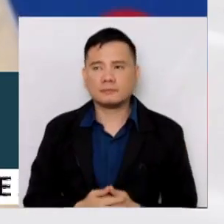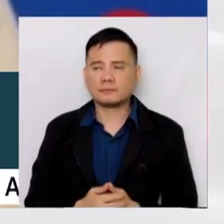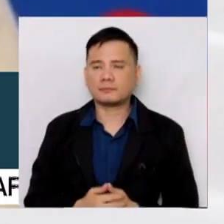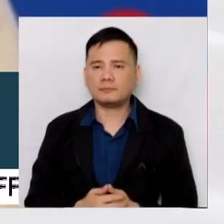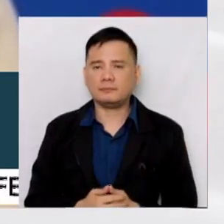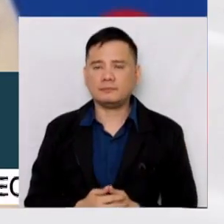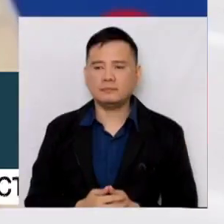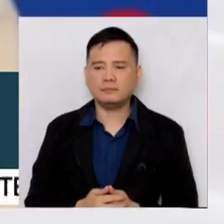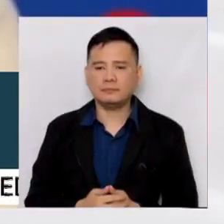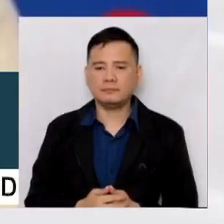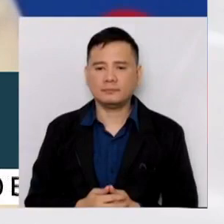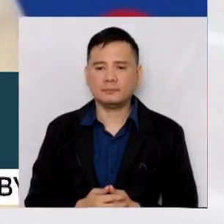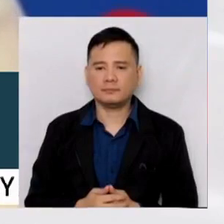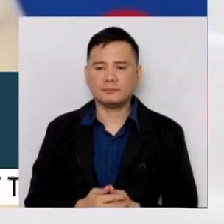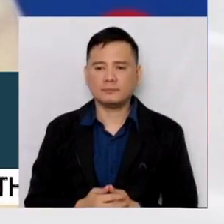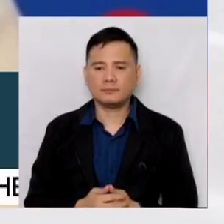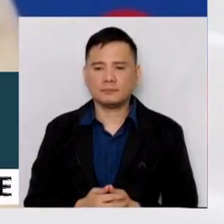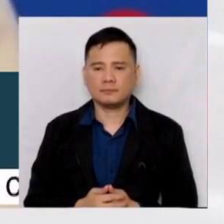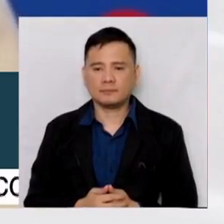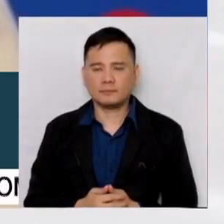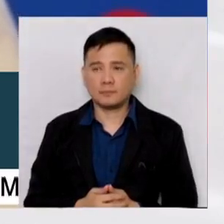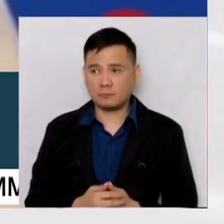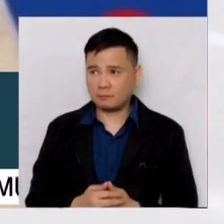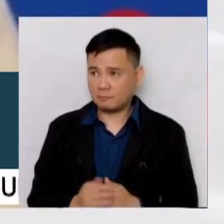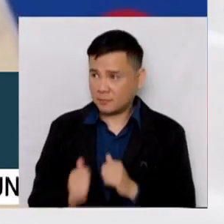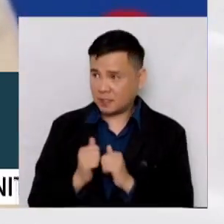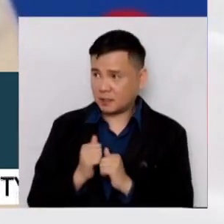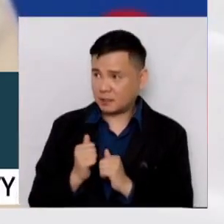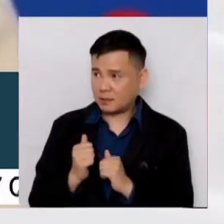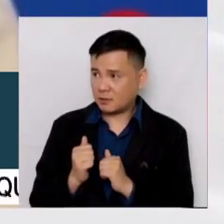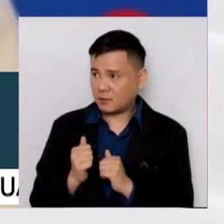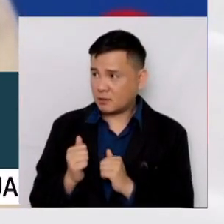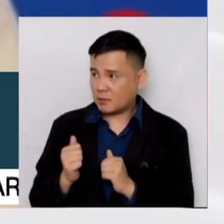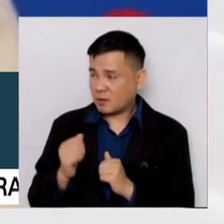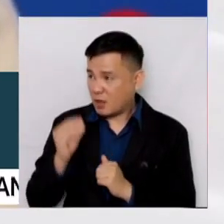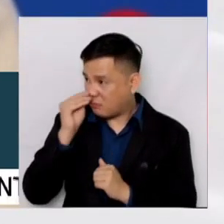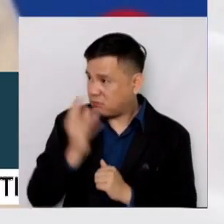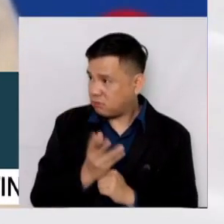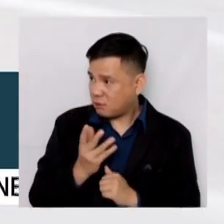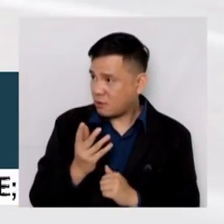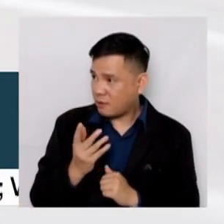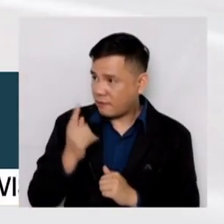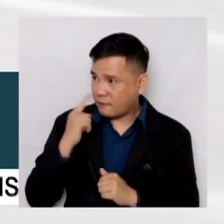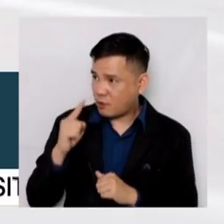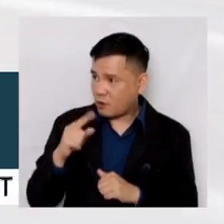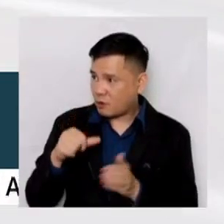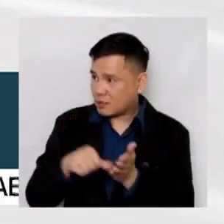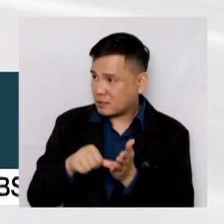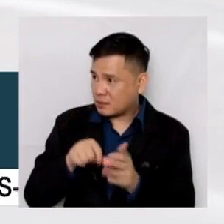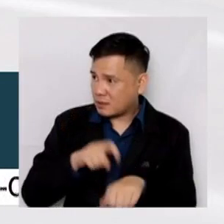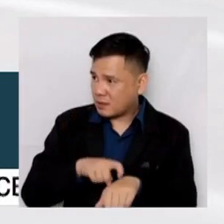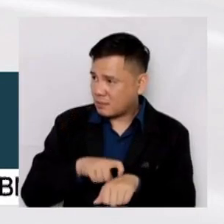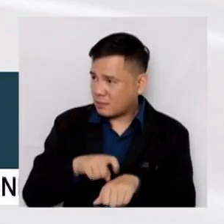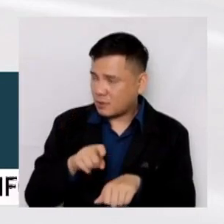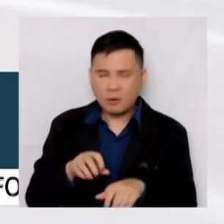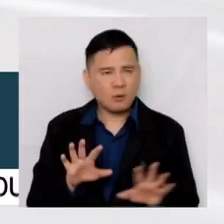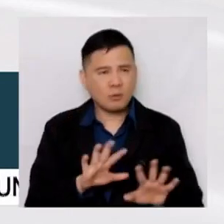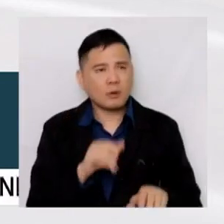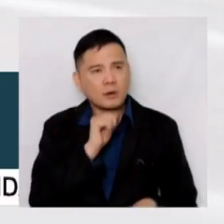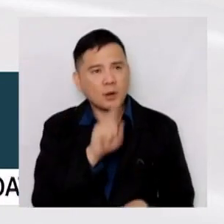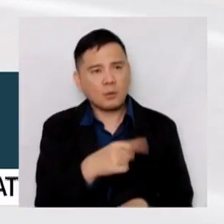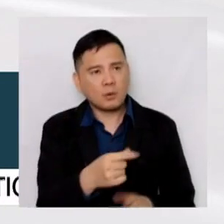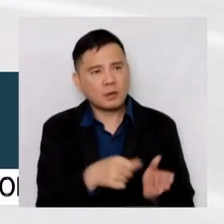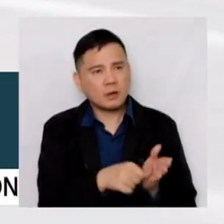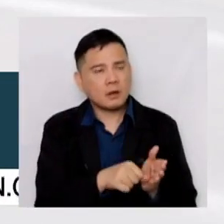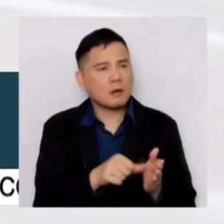If I don't know, are you asking that it should be put to rest through elections or through their personal? No, not just the elections, but